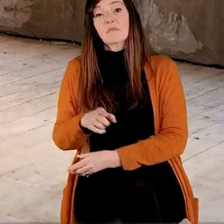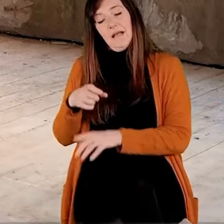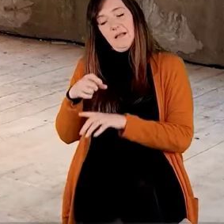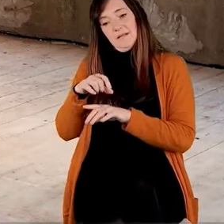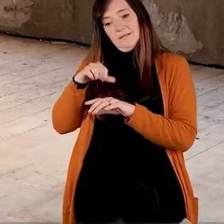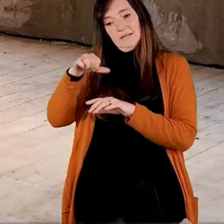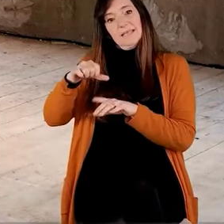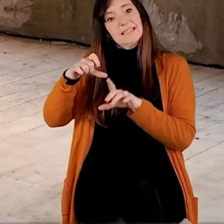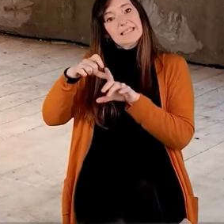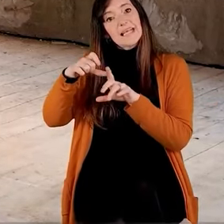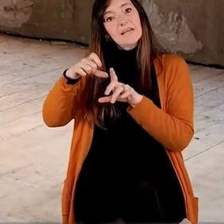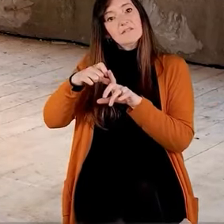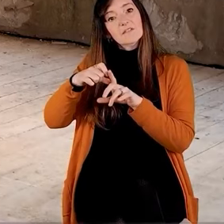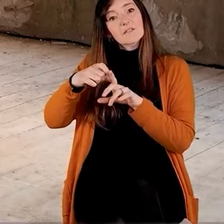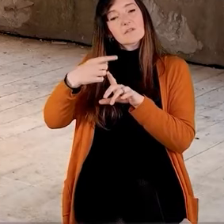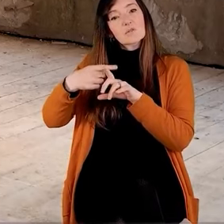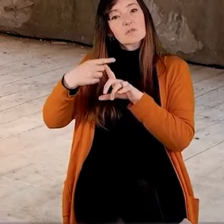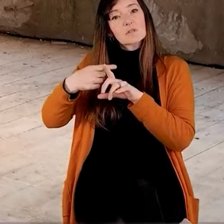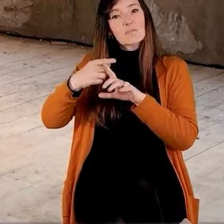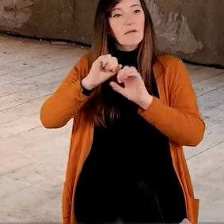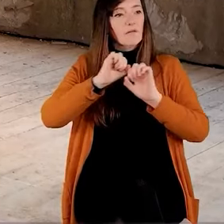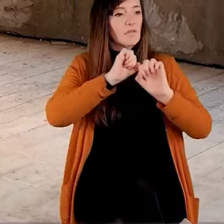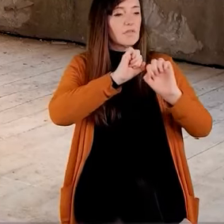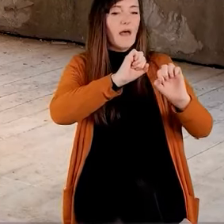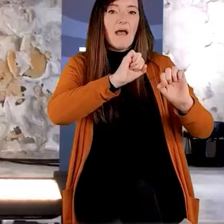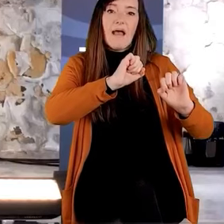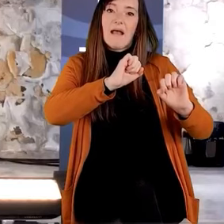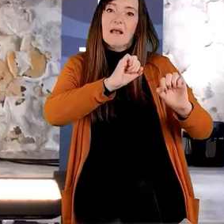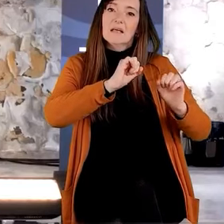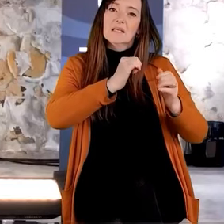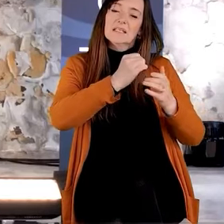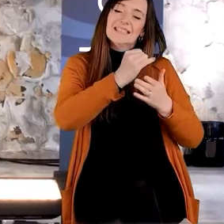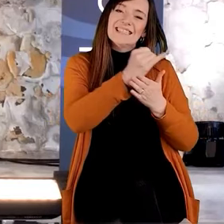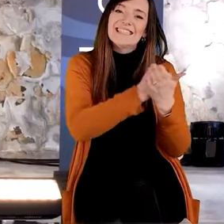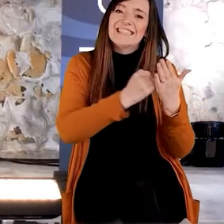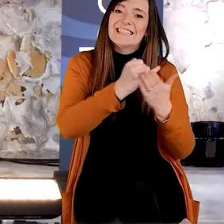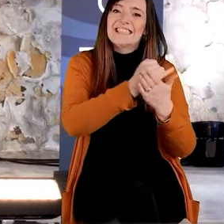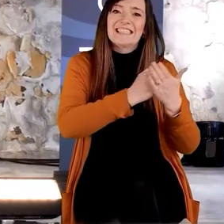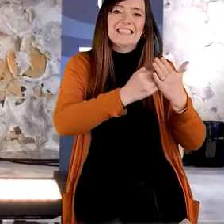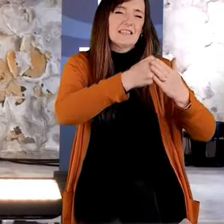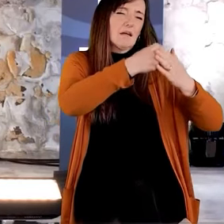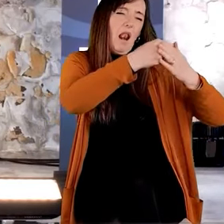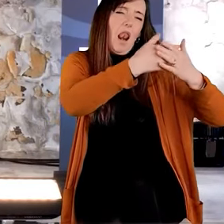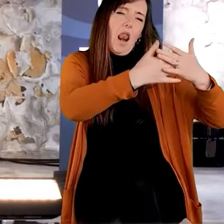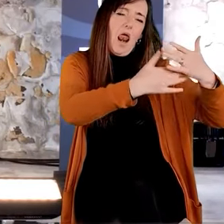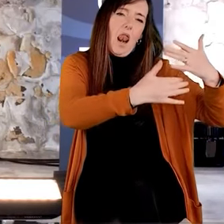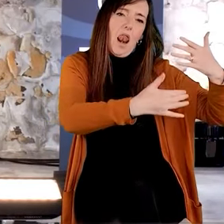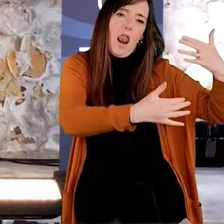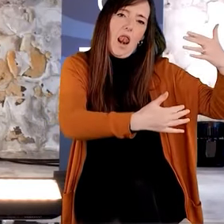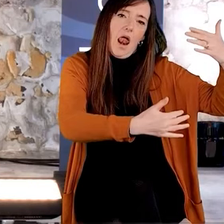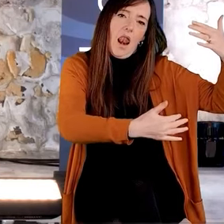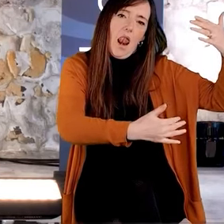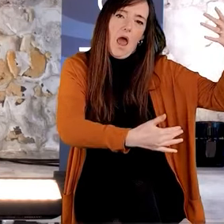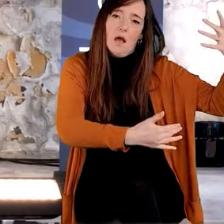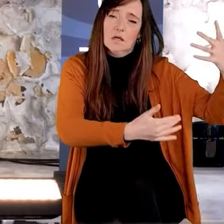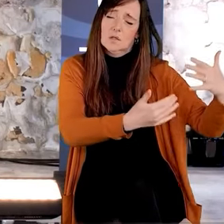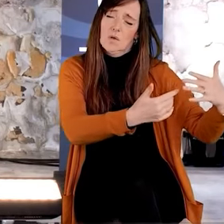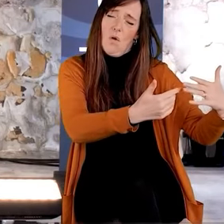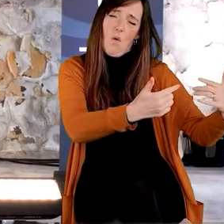And then David speaks of the abundance of their transgressions, not the abundance of your steadfast love, but a new